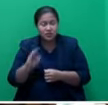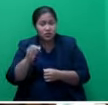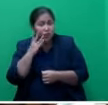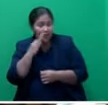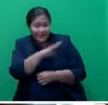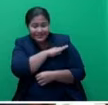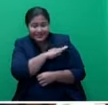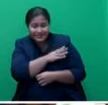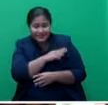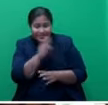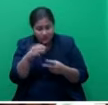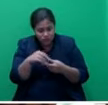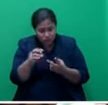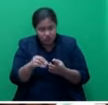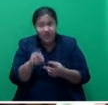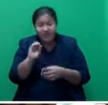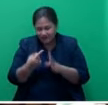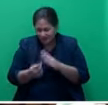that was one of the first conventions they ratified.